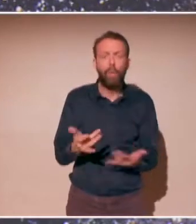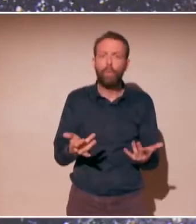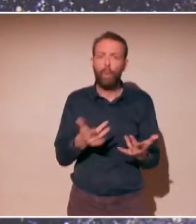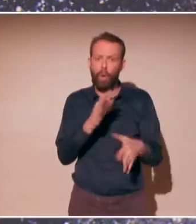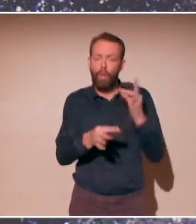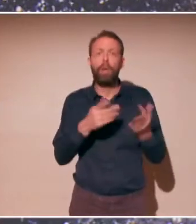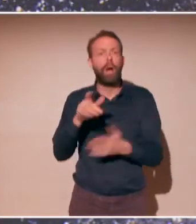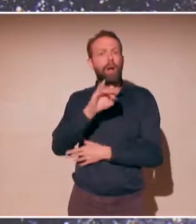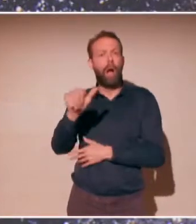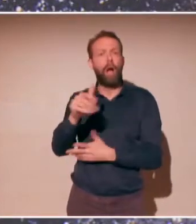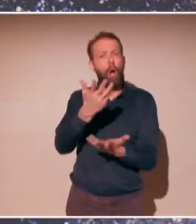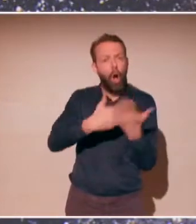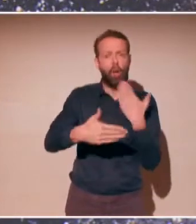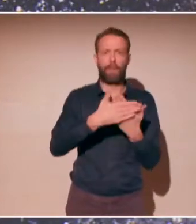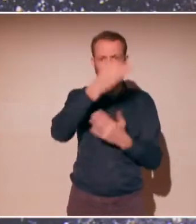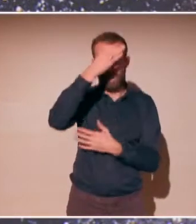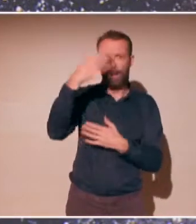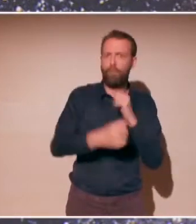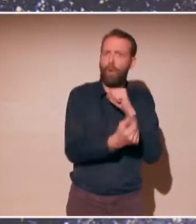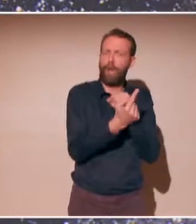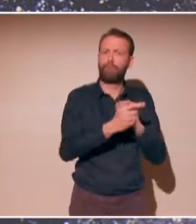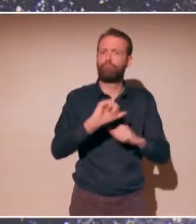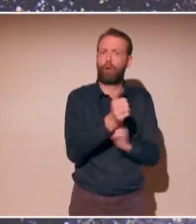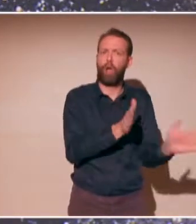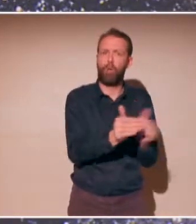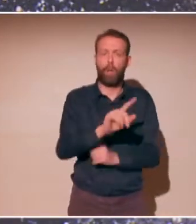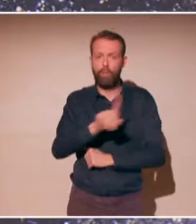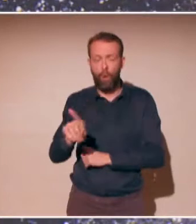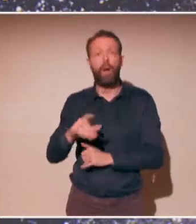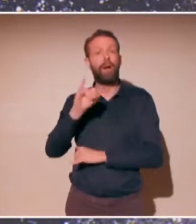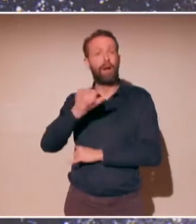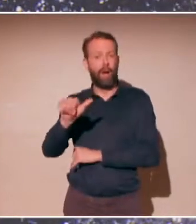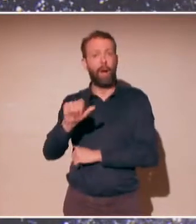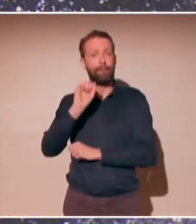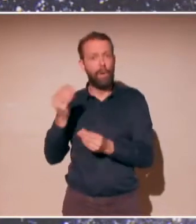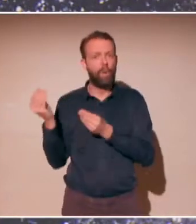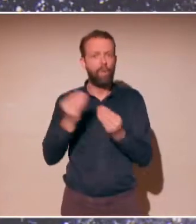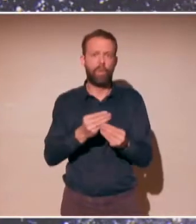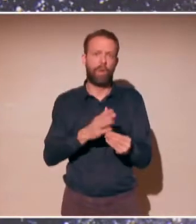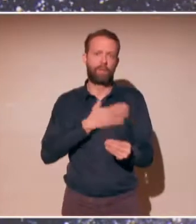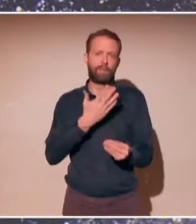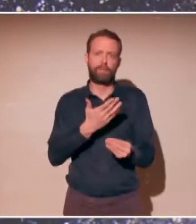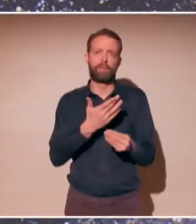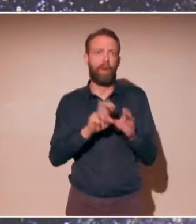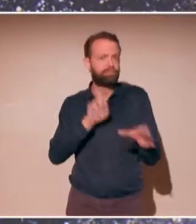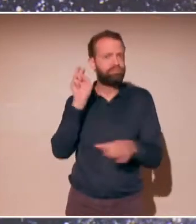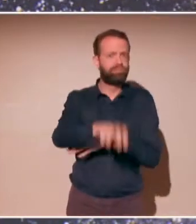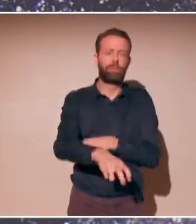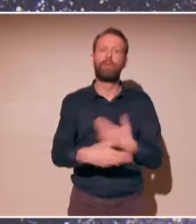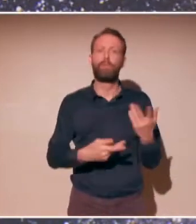technology, which was considered up till now uncertain. All these areas, in fact, can